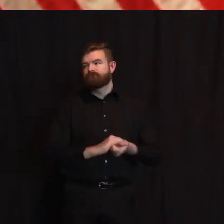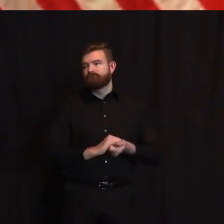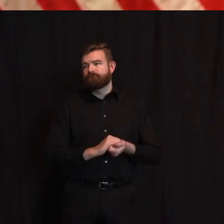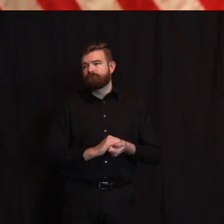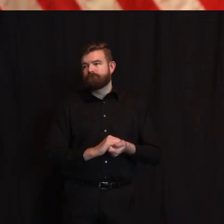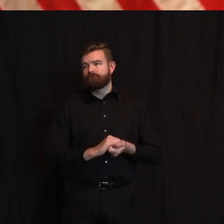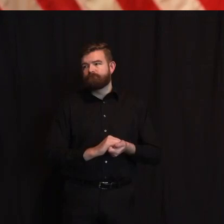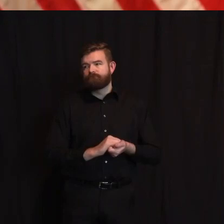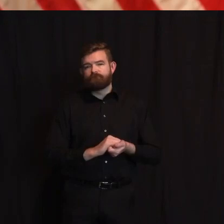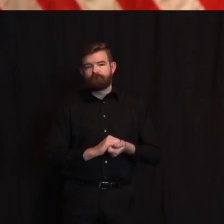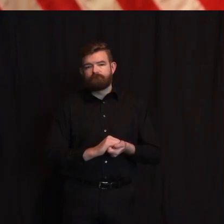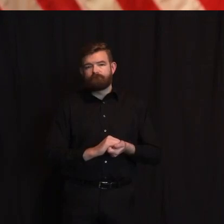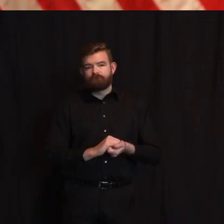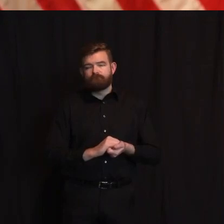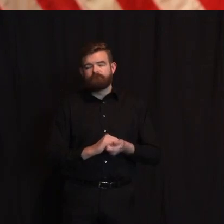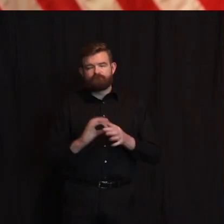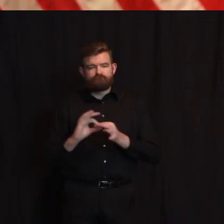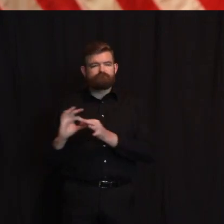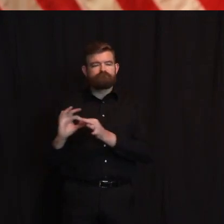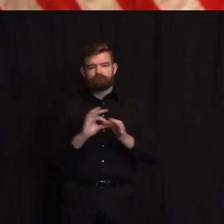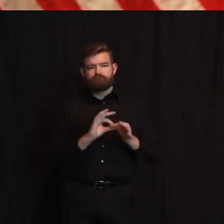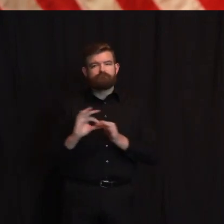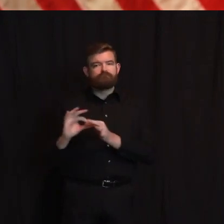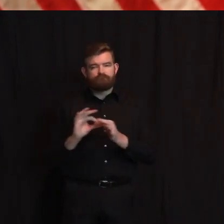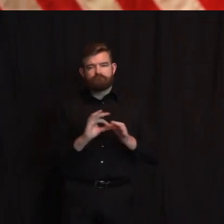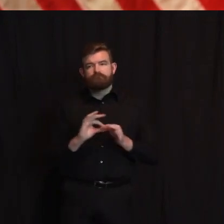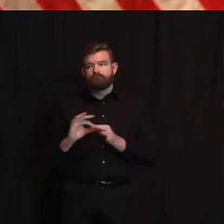say? With any community.